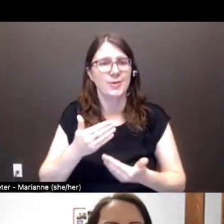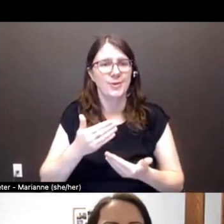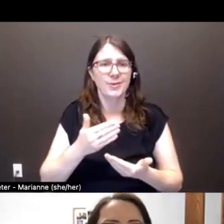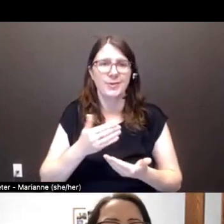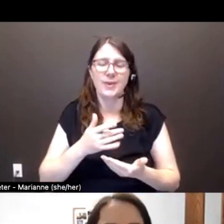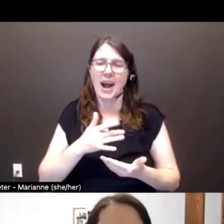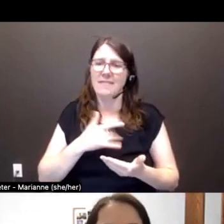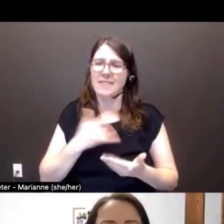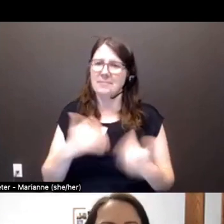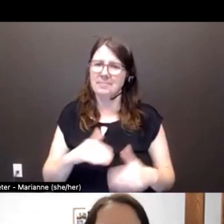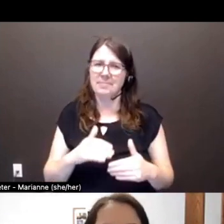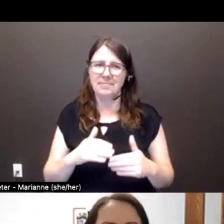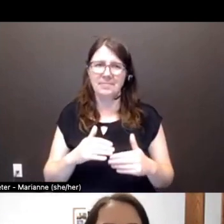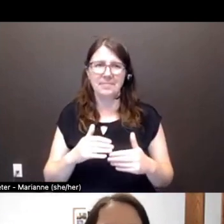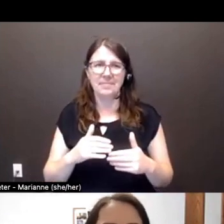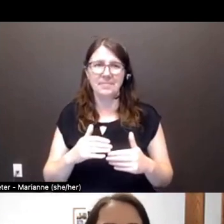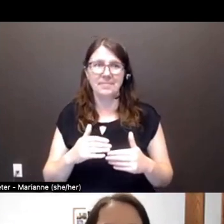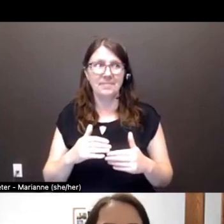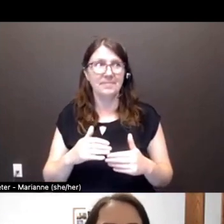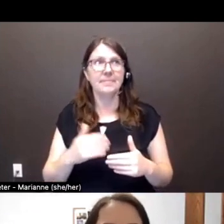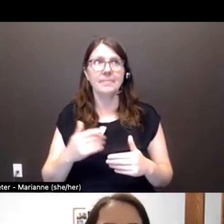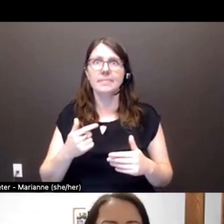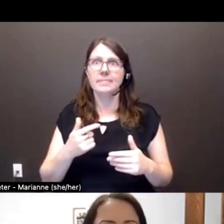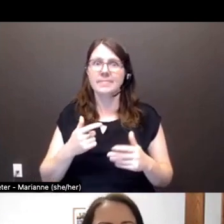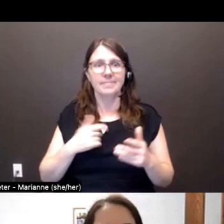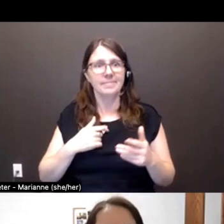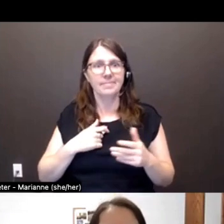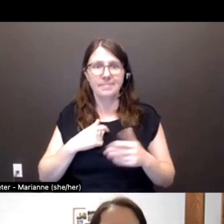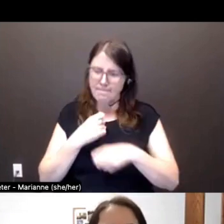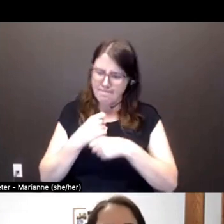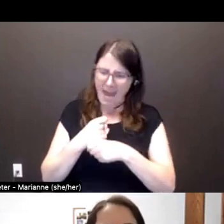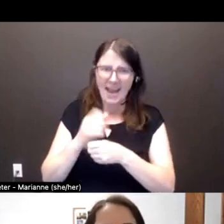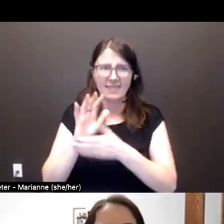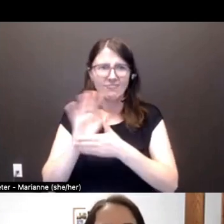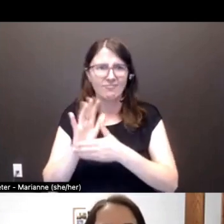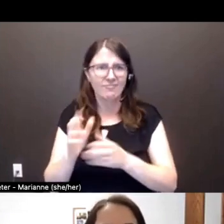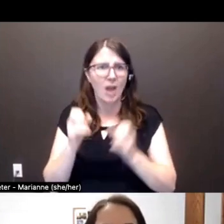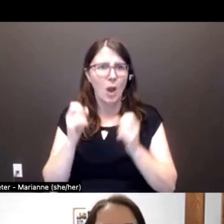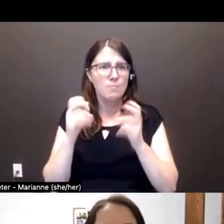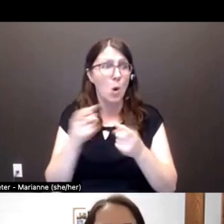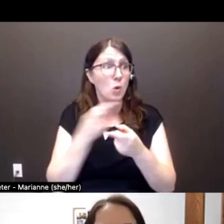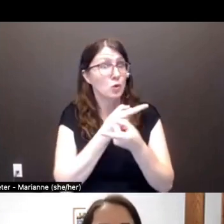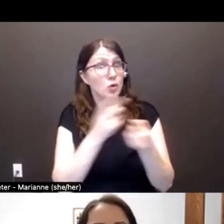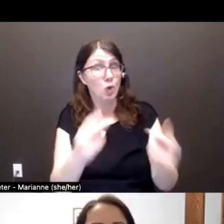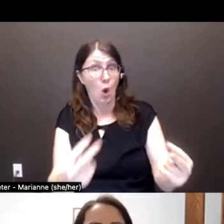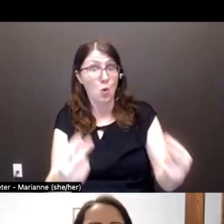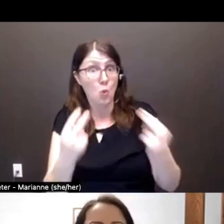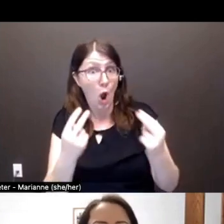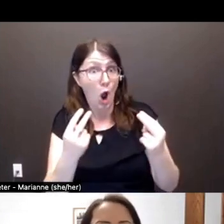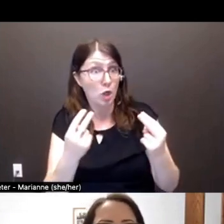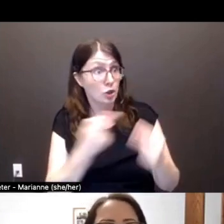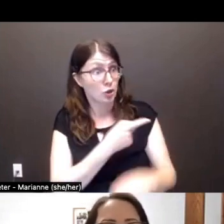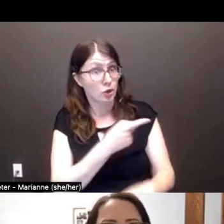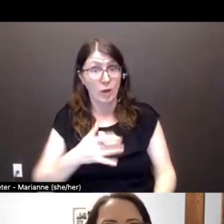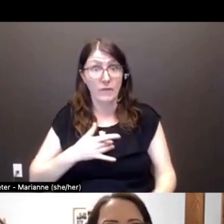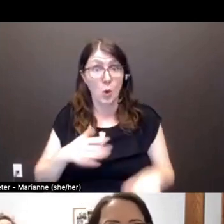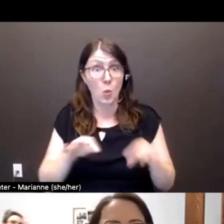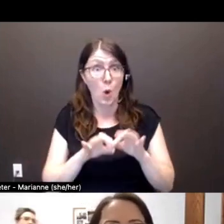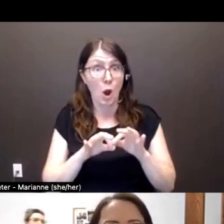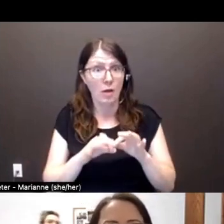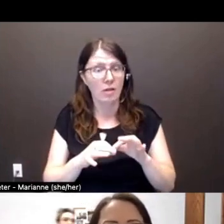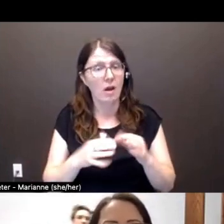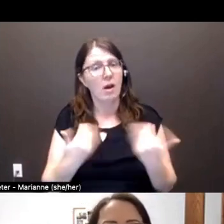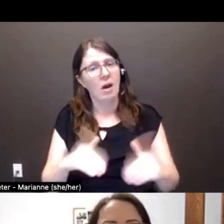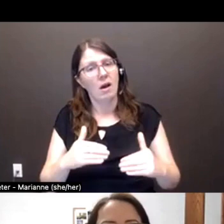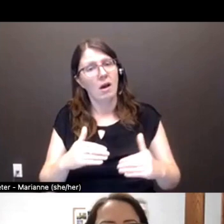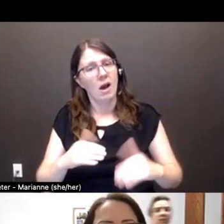people knowing that people are finding value in your content. So yeah. And with TikTok, specifically TikTok, I